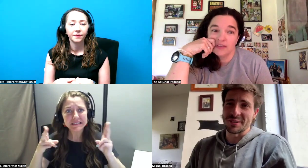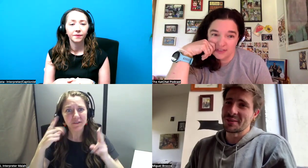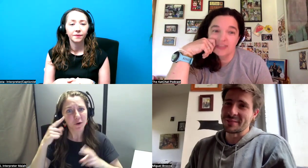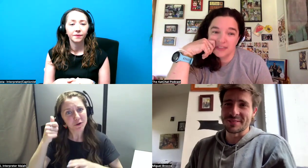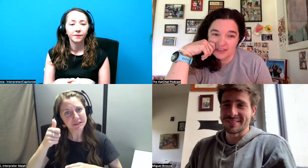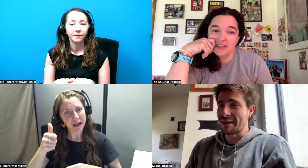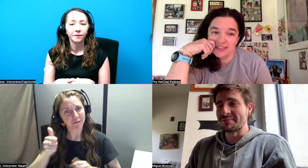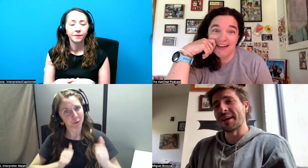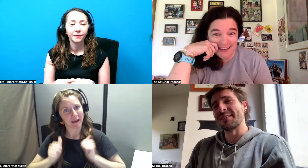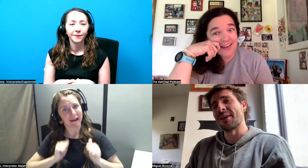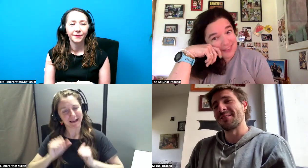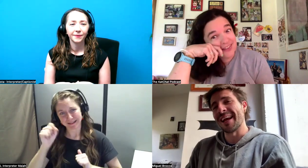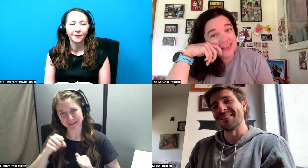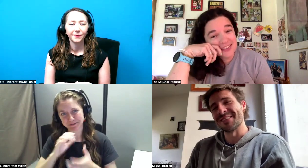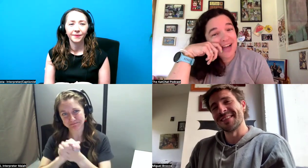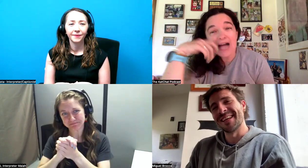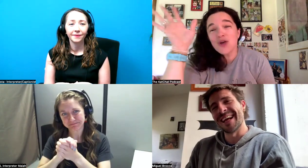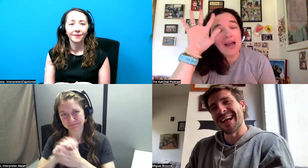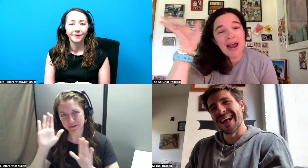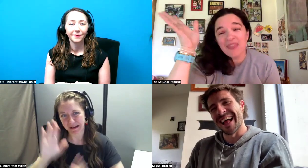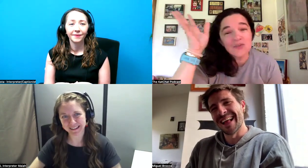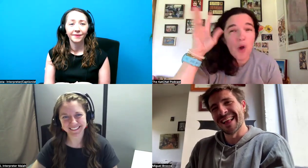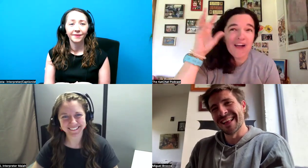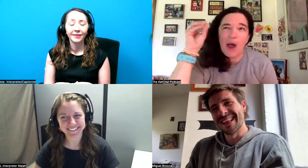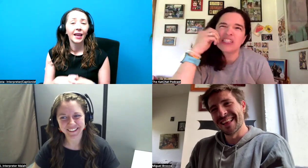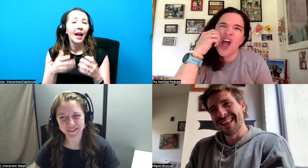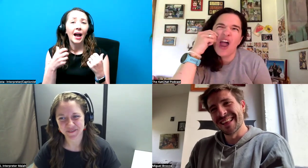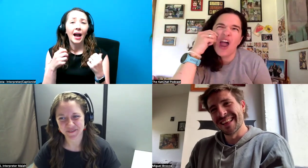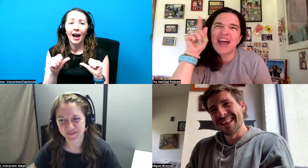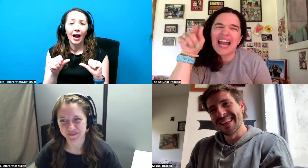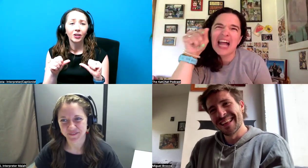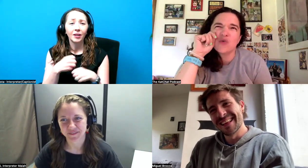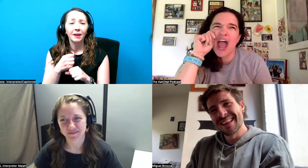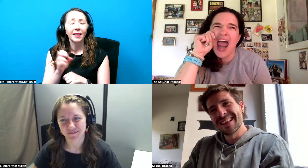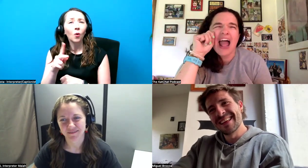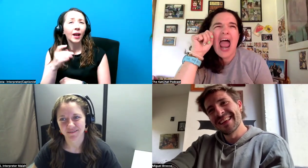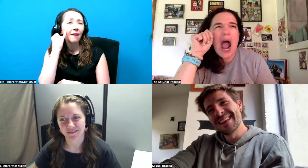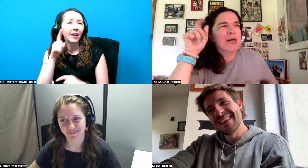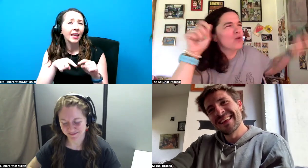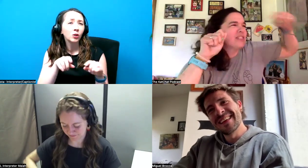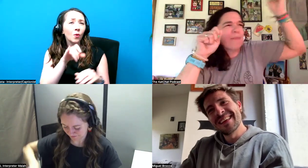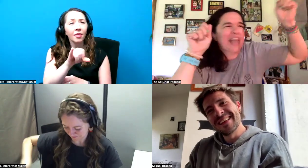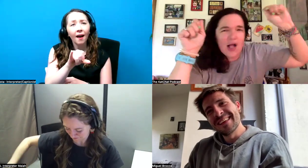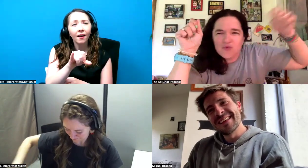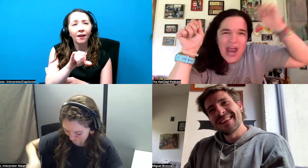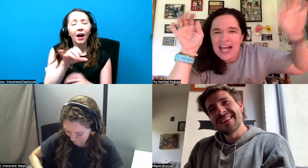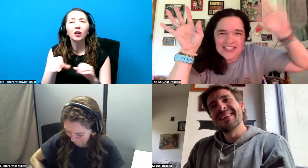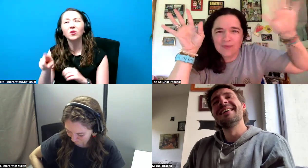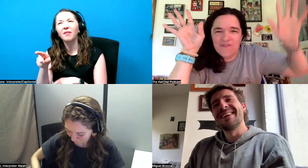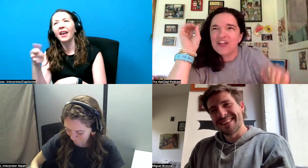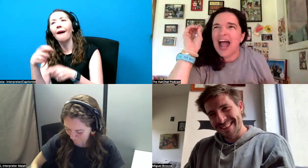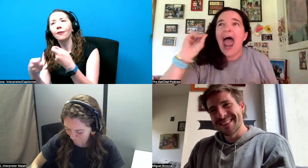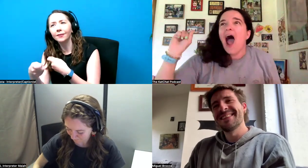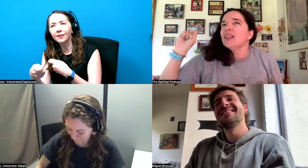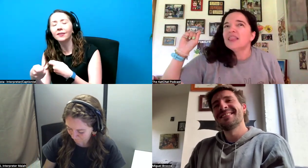yourself. You know, that was, yeah, great. Congratulations. I try to make them work about that. Okay, if I can't do that, I'm gonna do something like